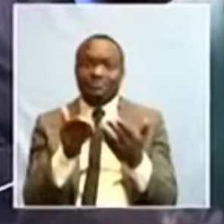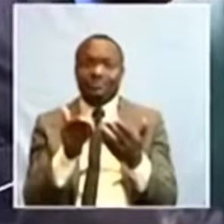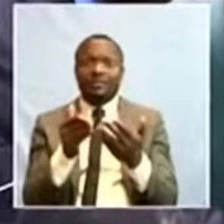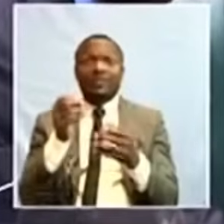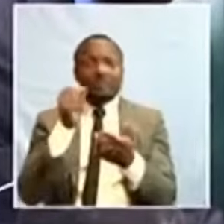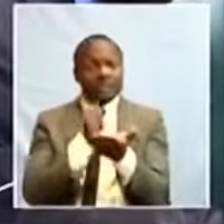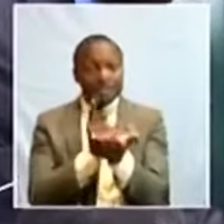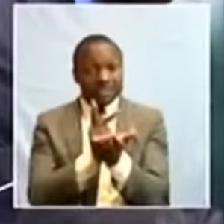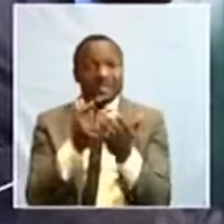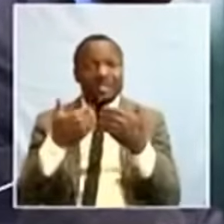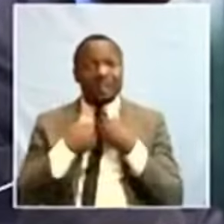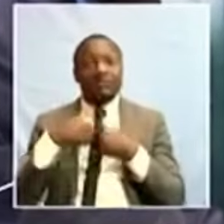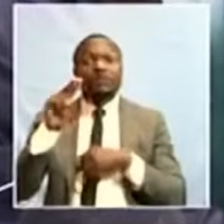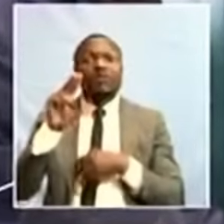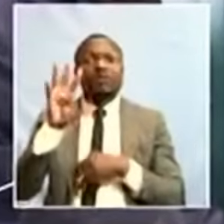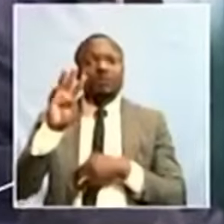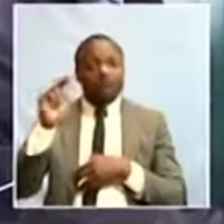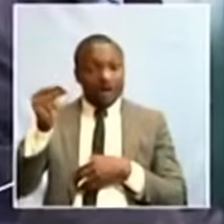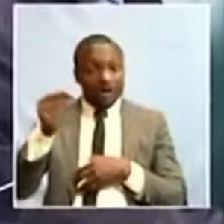24-hour economy,